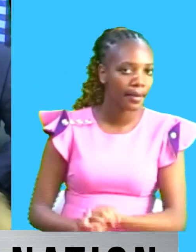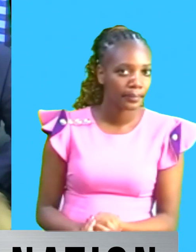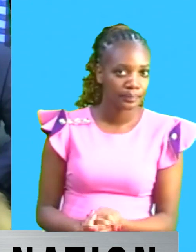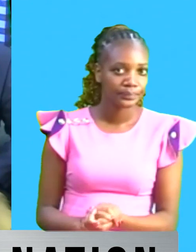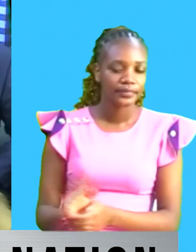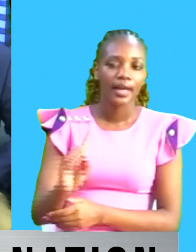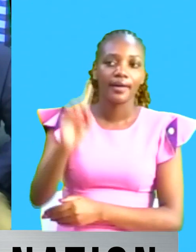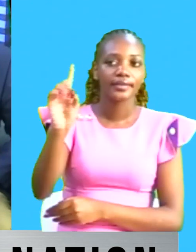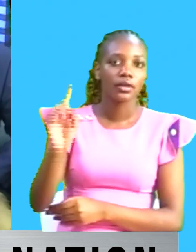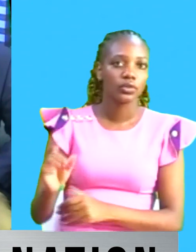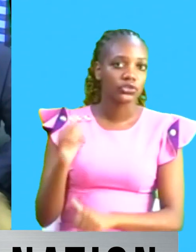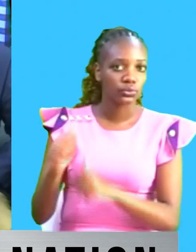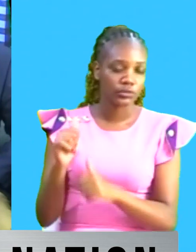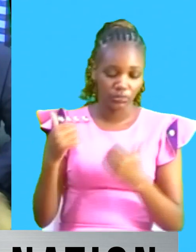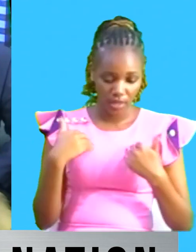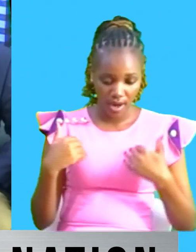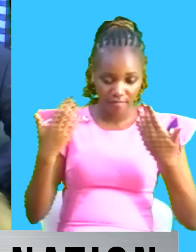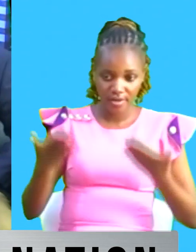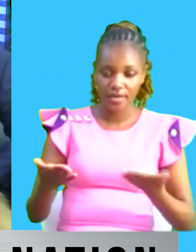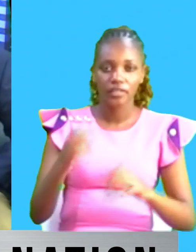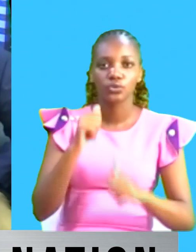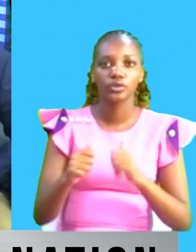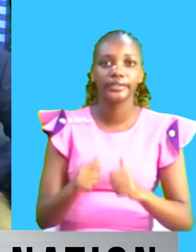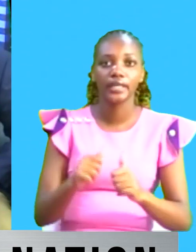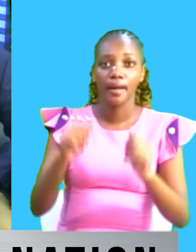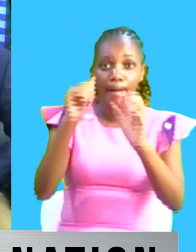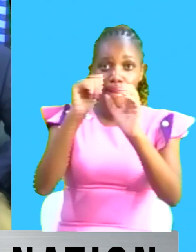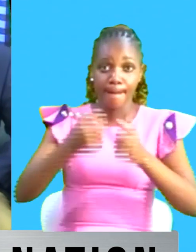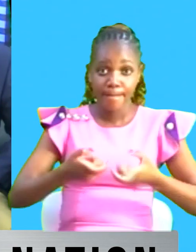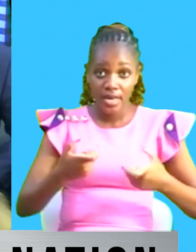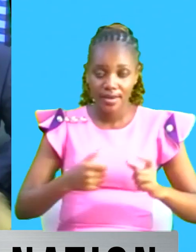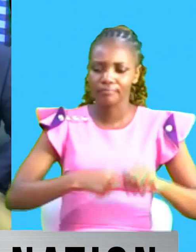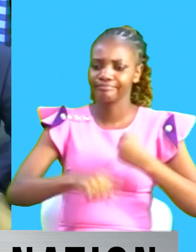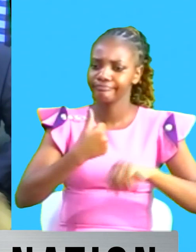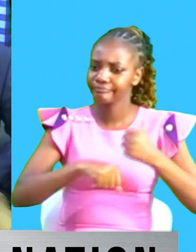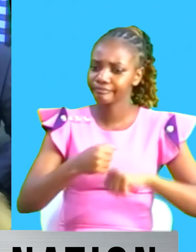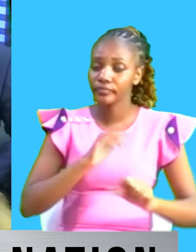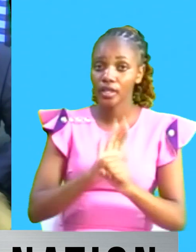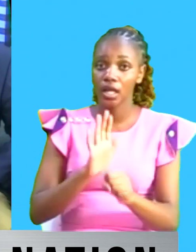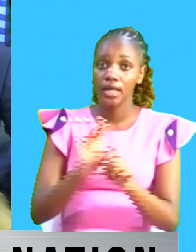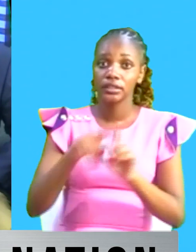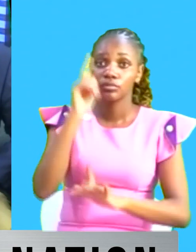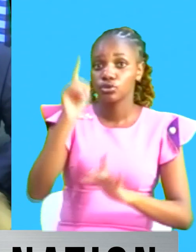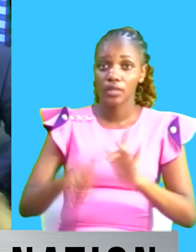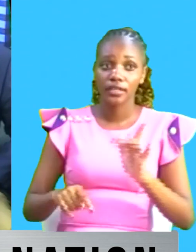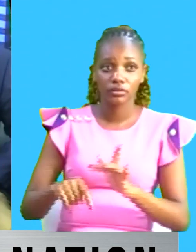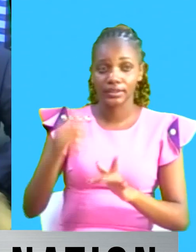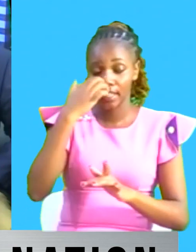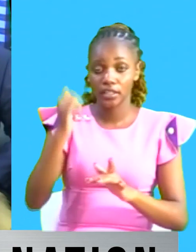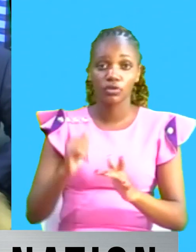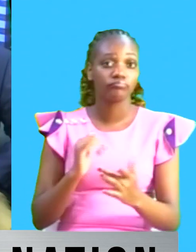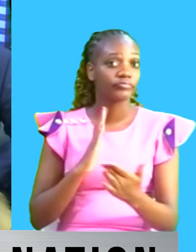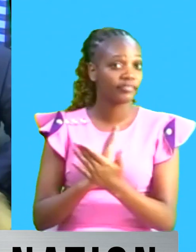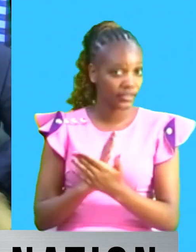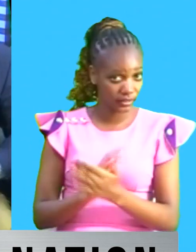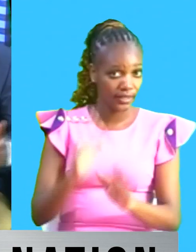the question that we are getting here is that media is very proactive right now. And of course, you cannot rule out the fact that the president has